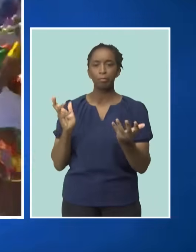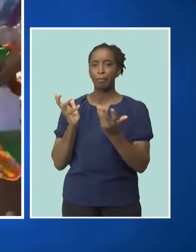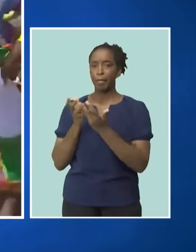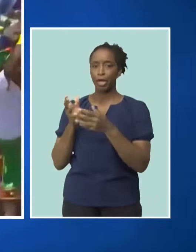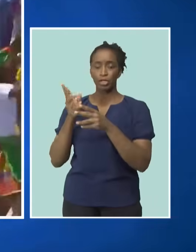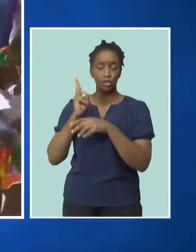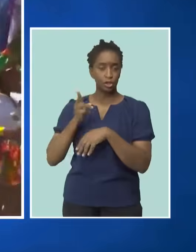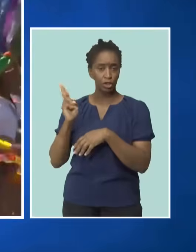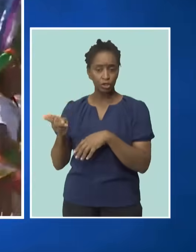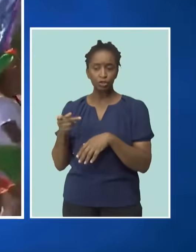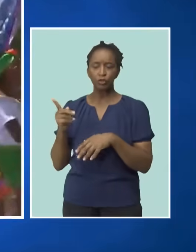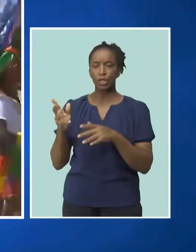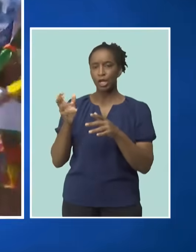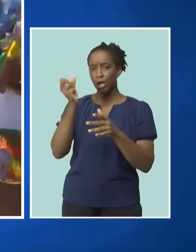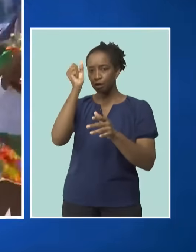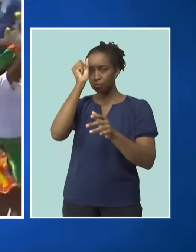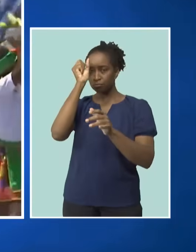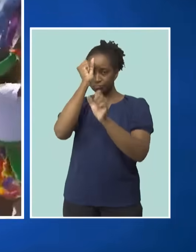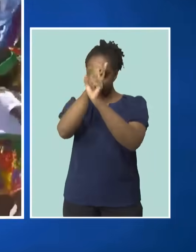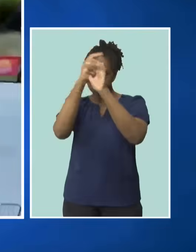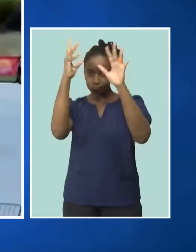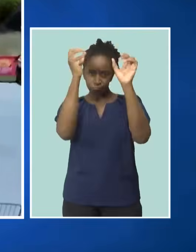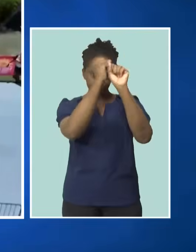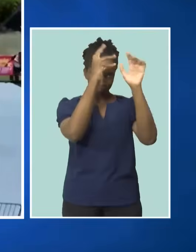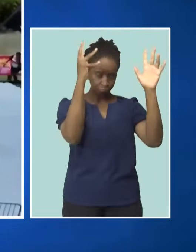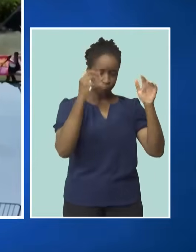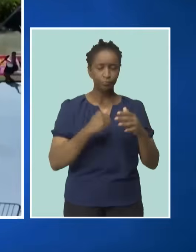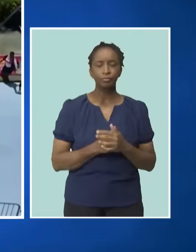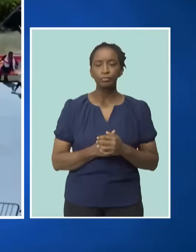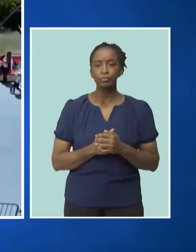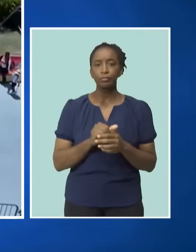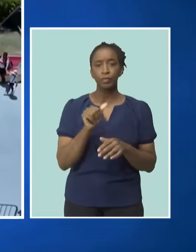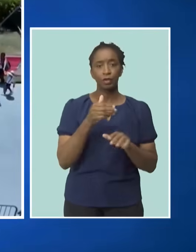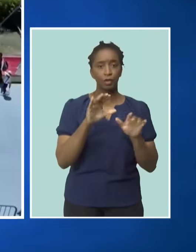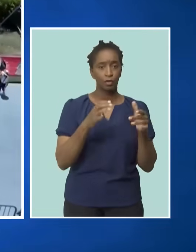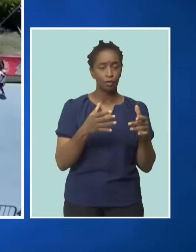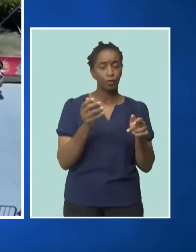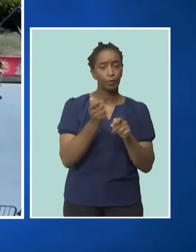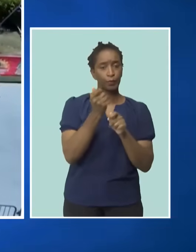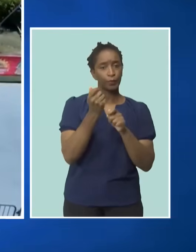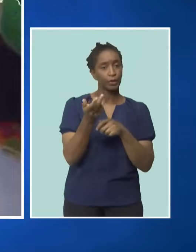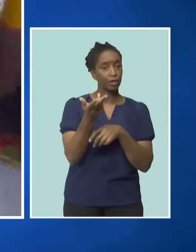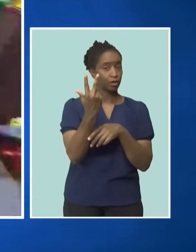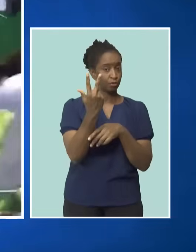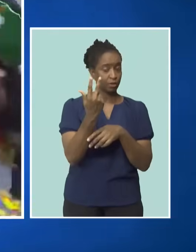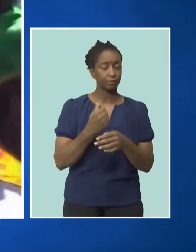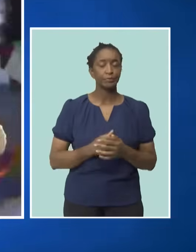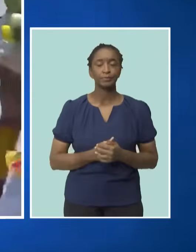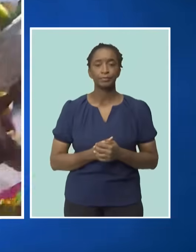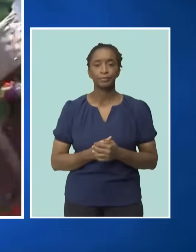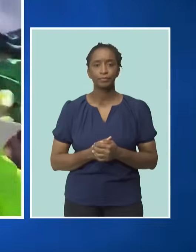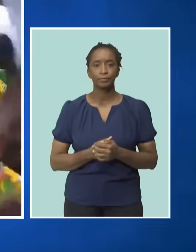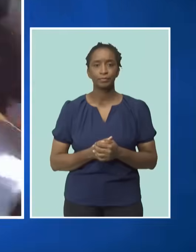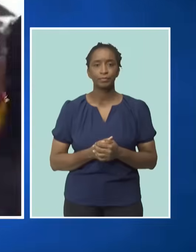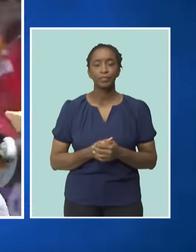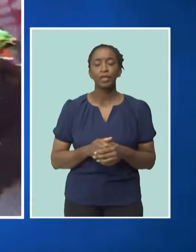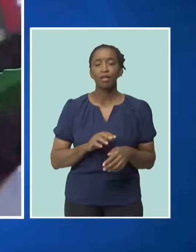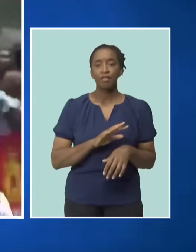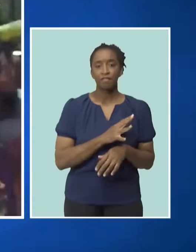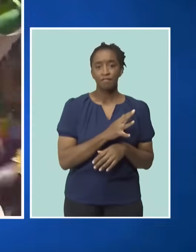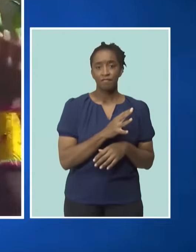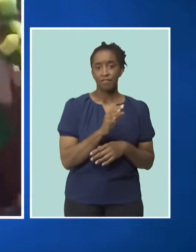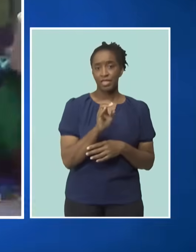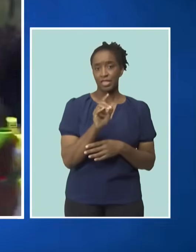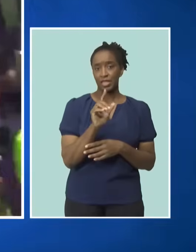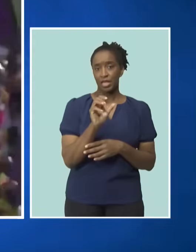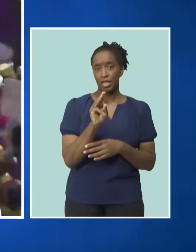National Library Service took 3 top prizes, among them the BMA Brands of Barbados Award. The Fifth Element Band